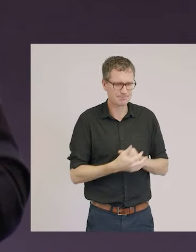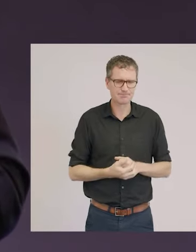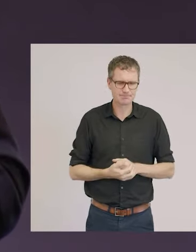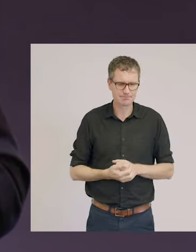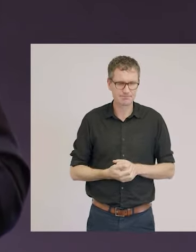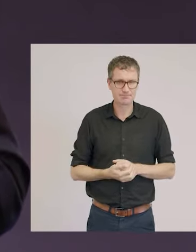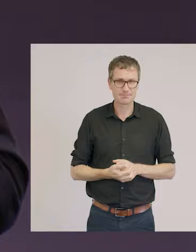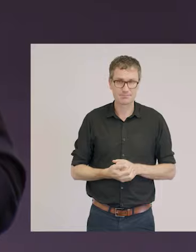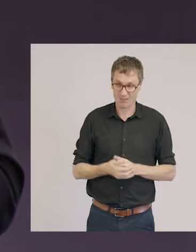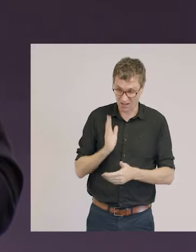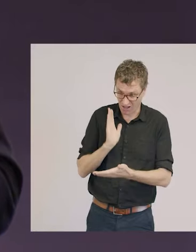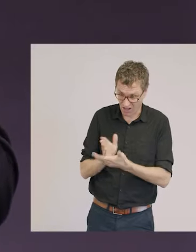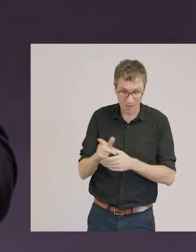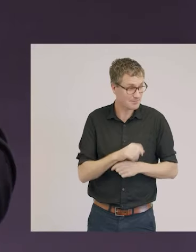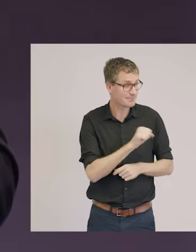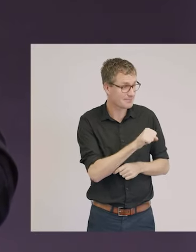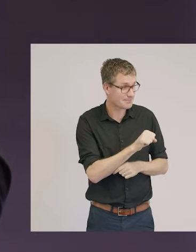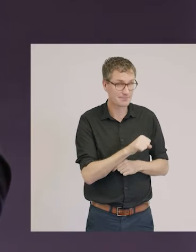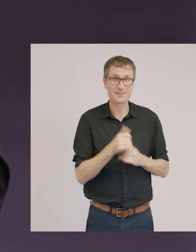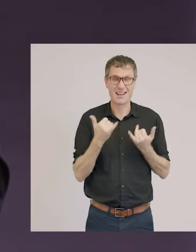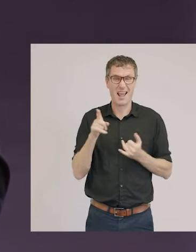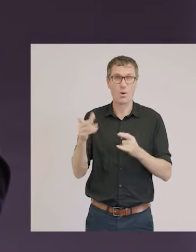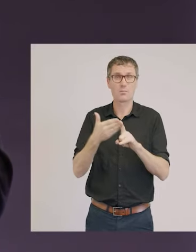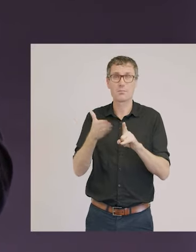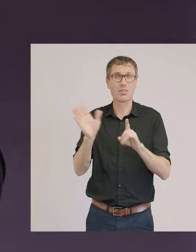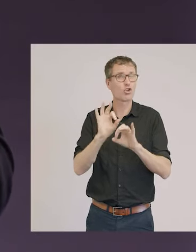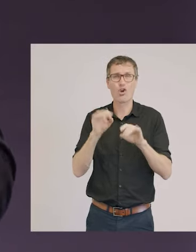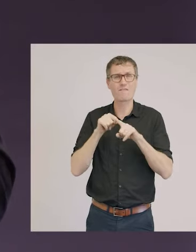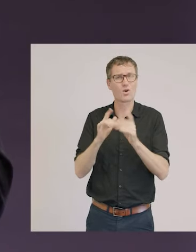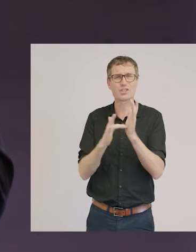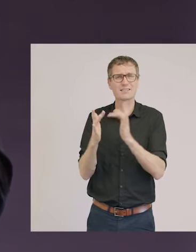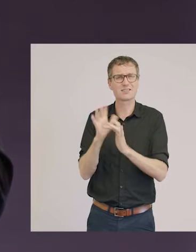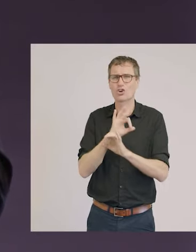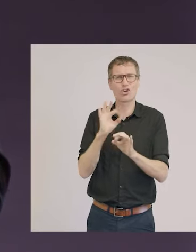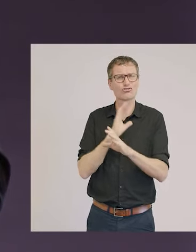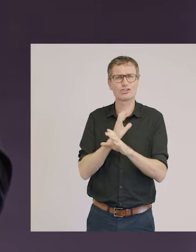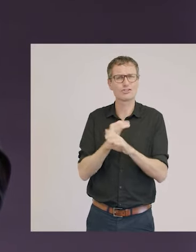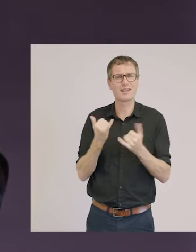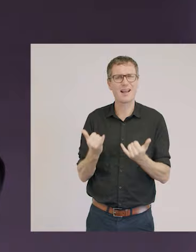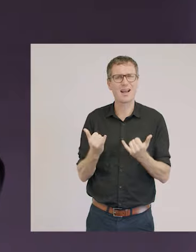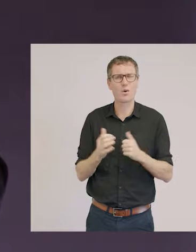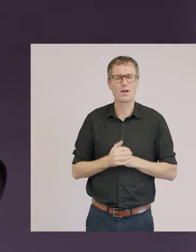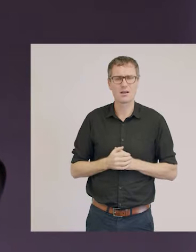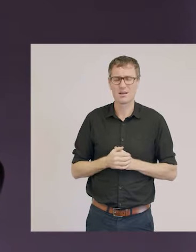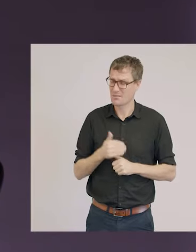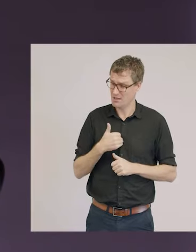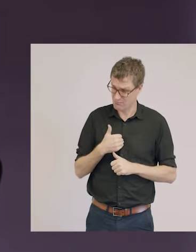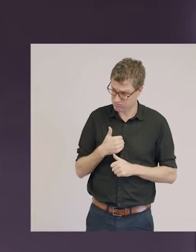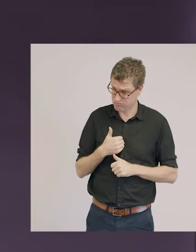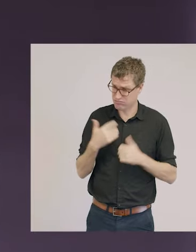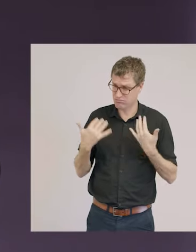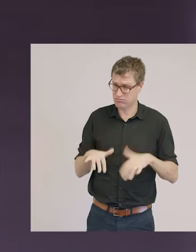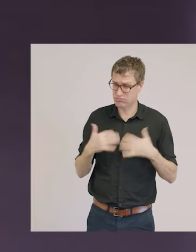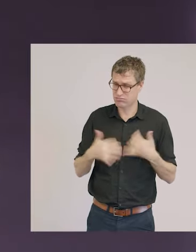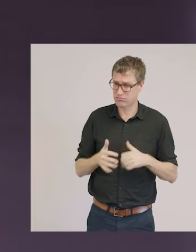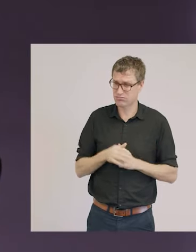right. I said, really? You always get it right? He said, yes, he did. He's not even following Jesus now, not even a believer.